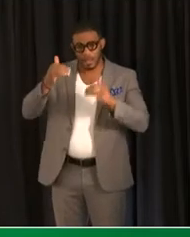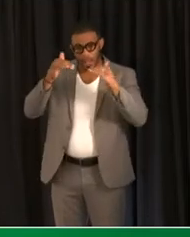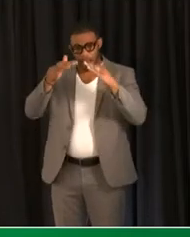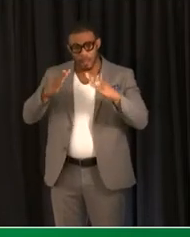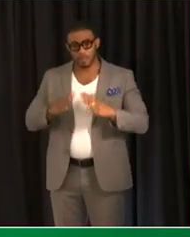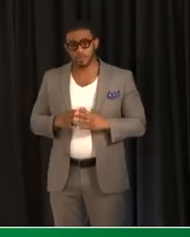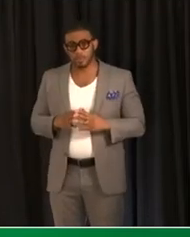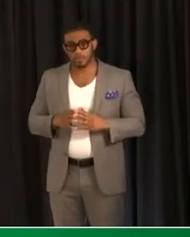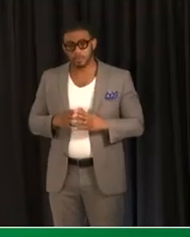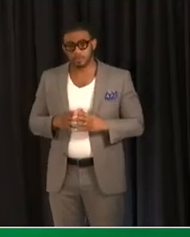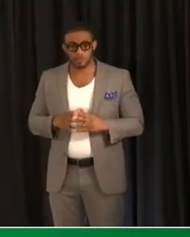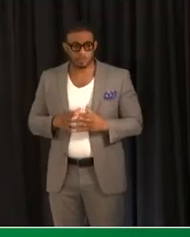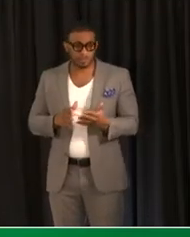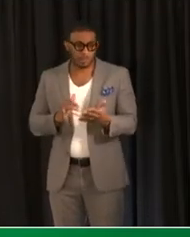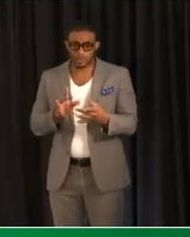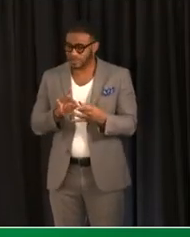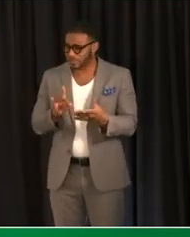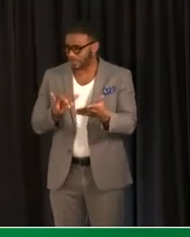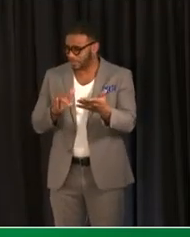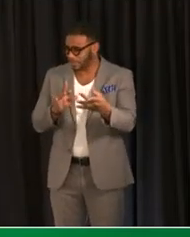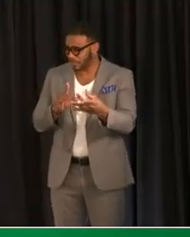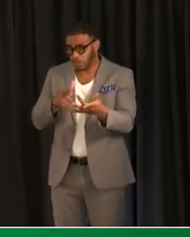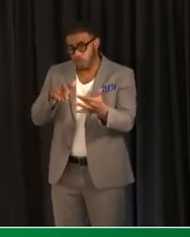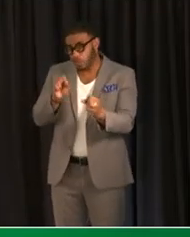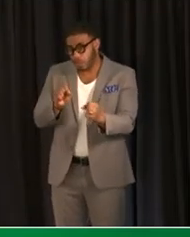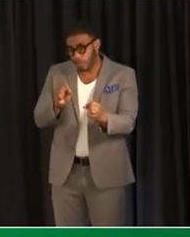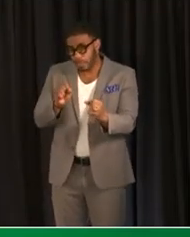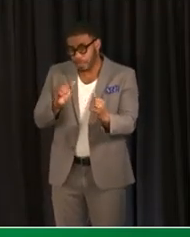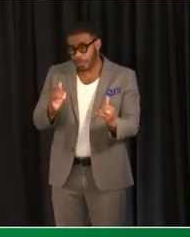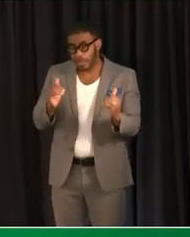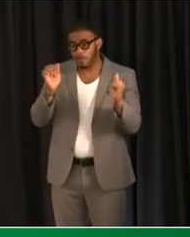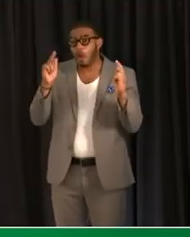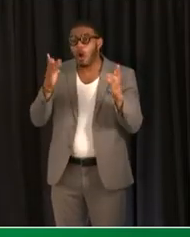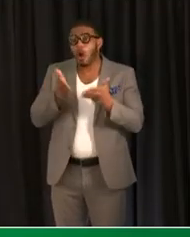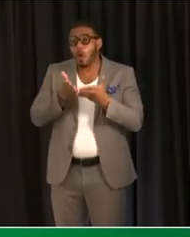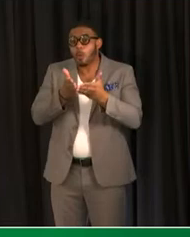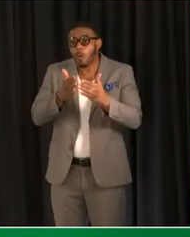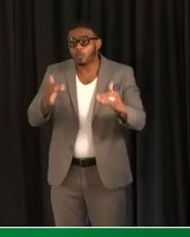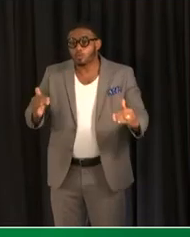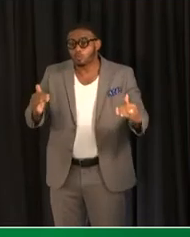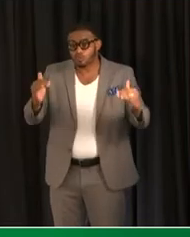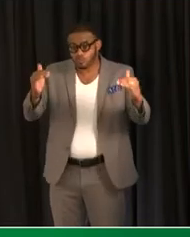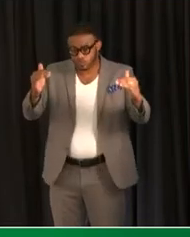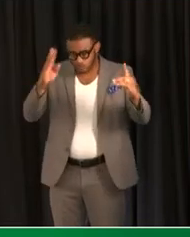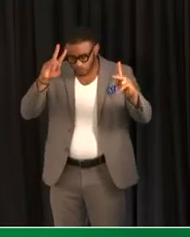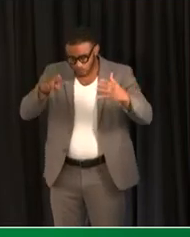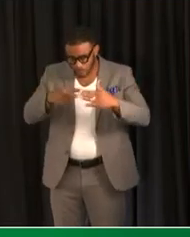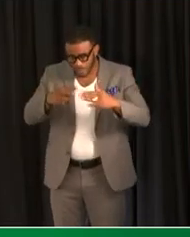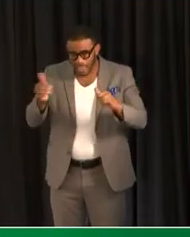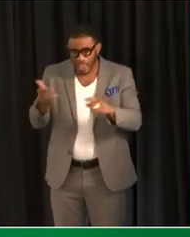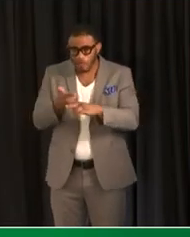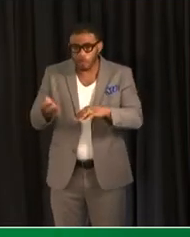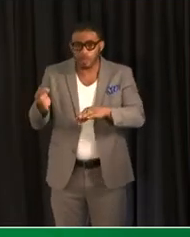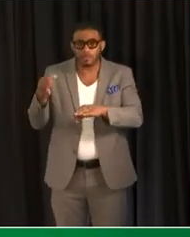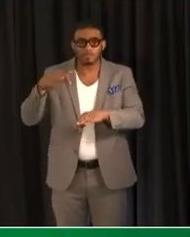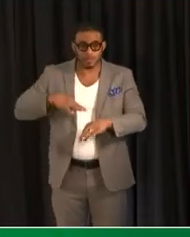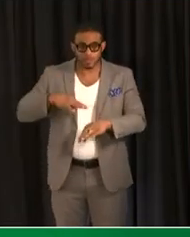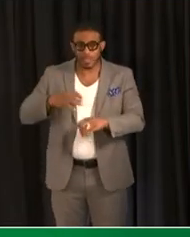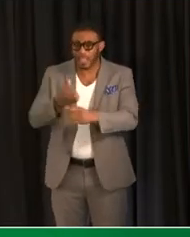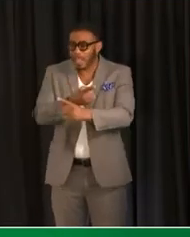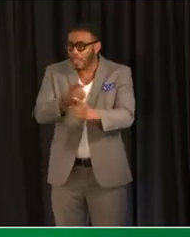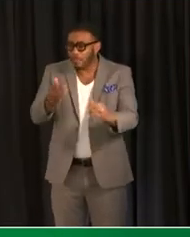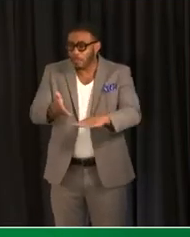households, that, what's the saying? You can lift all boats, if you will. And